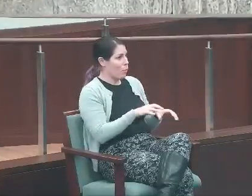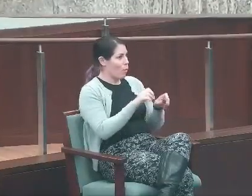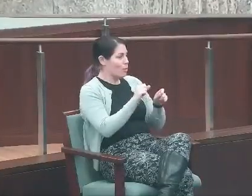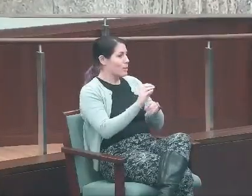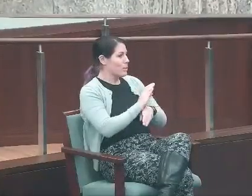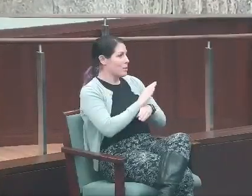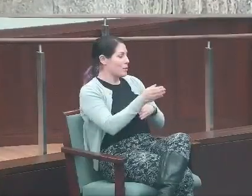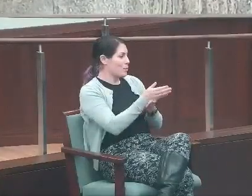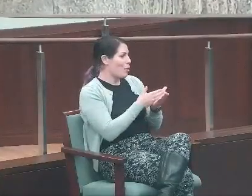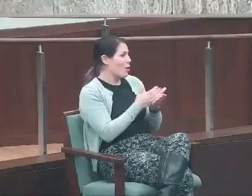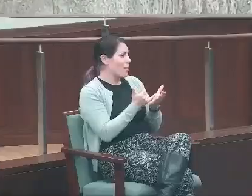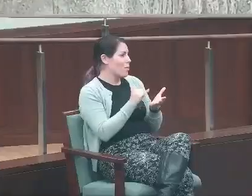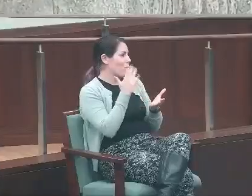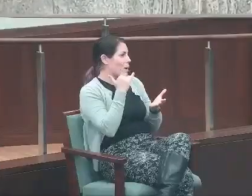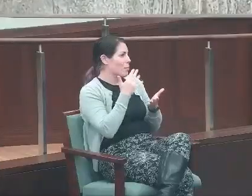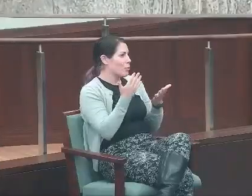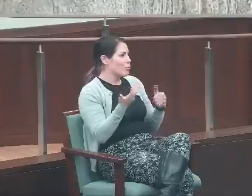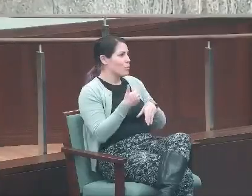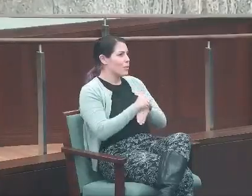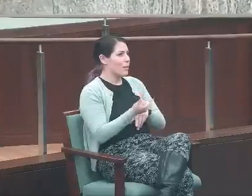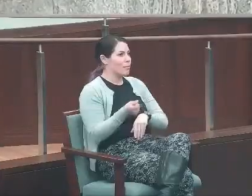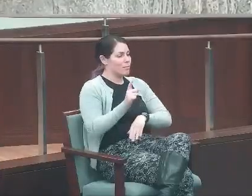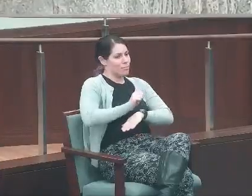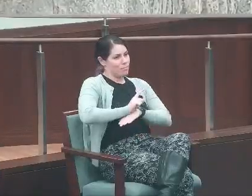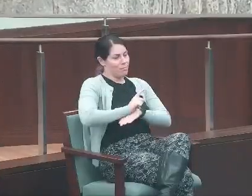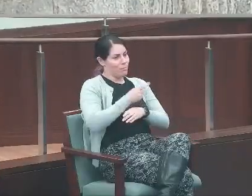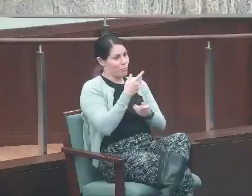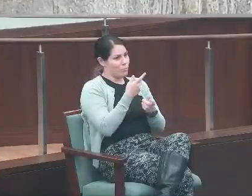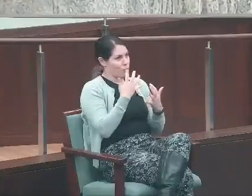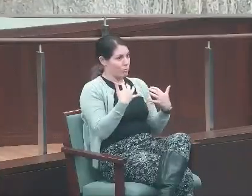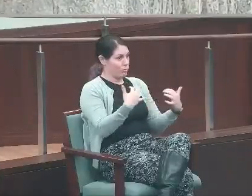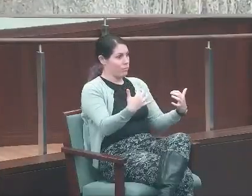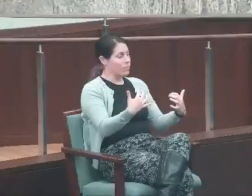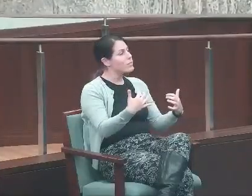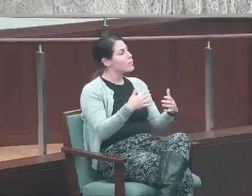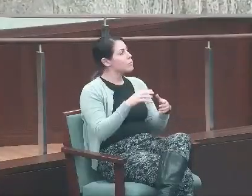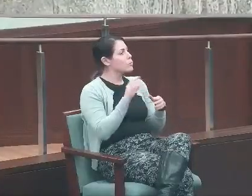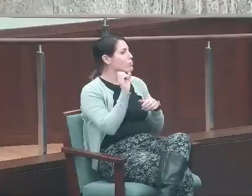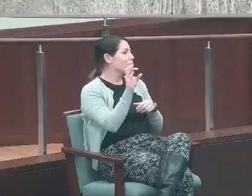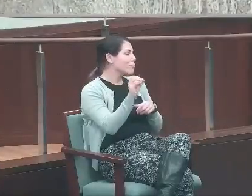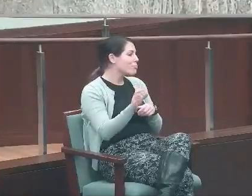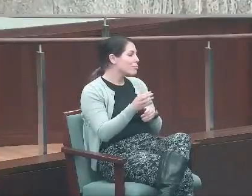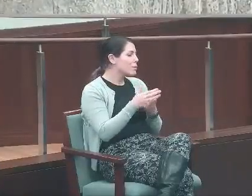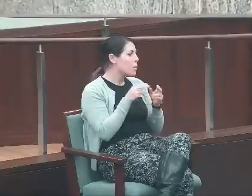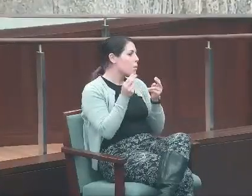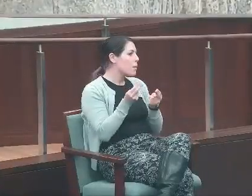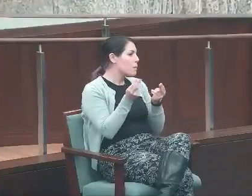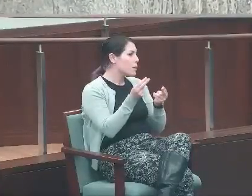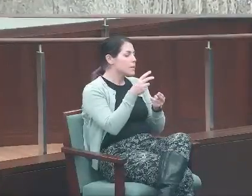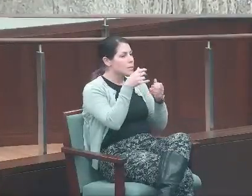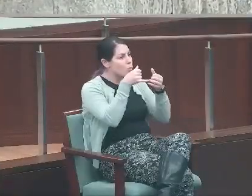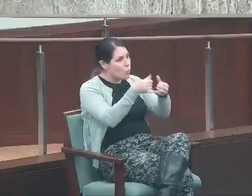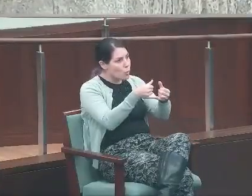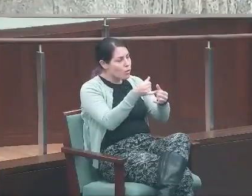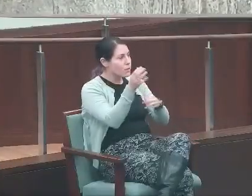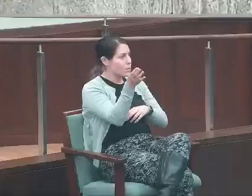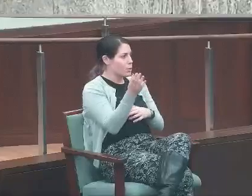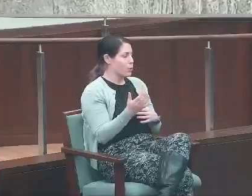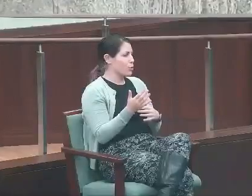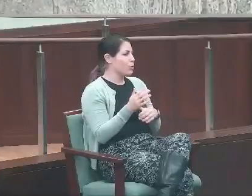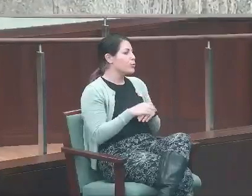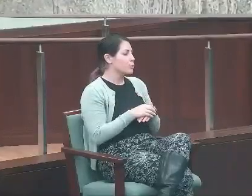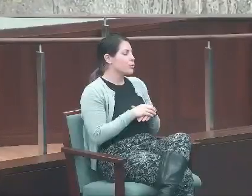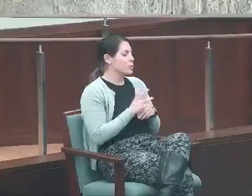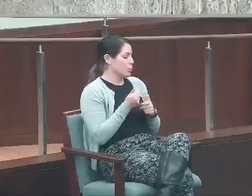I'm standing kind of between you all and some awards and some wonderful speakers. So I'll try to